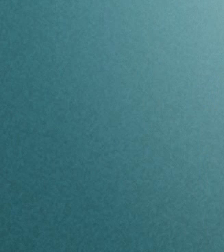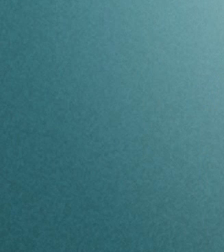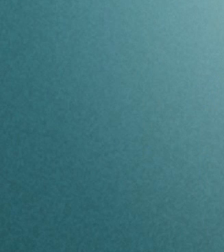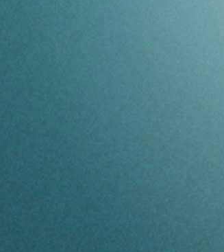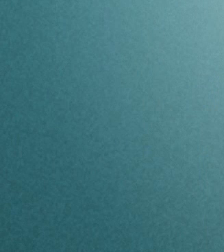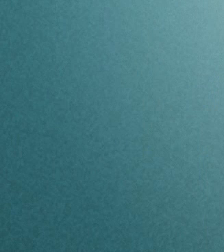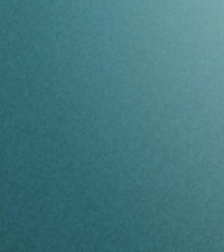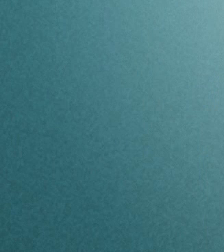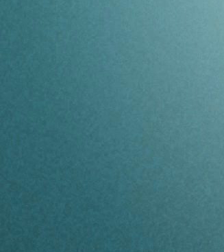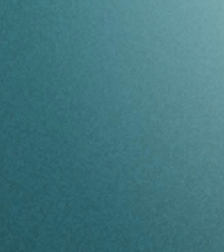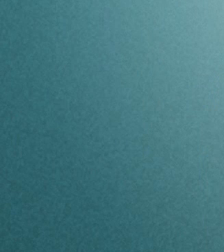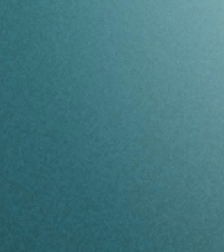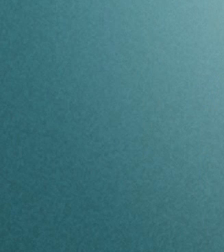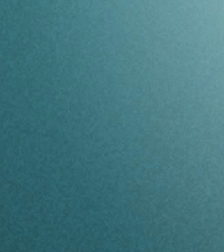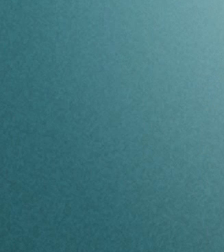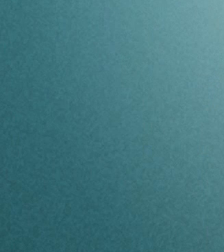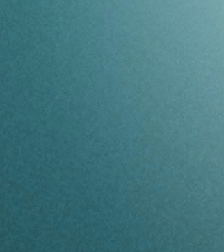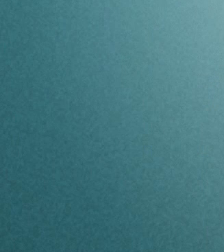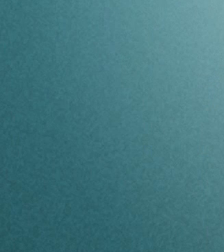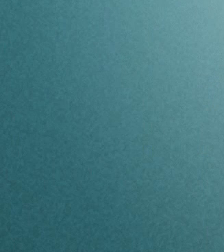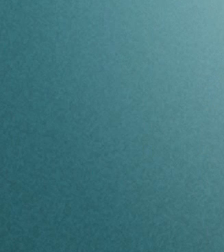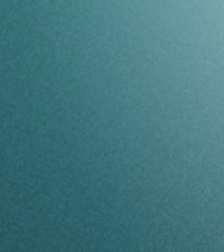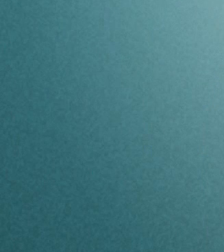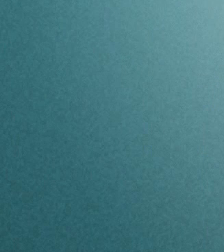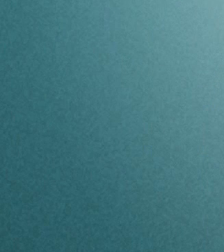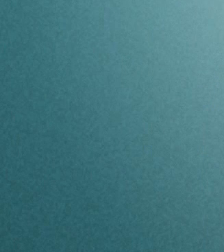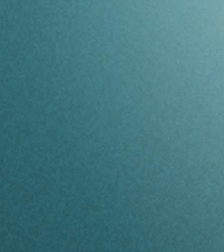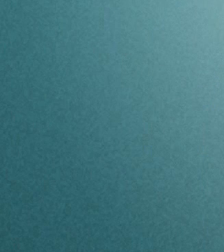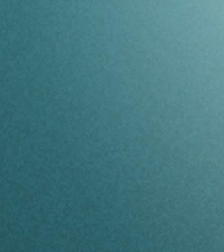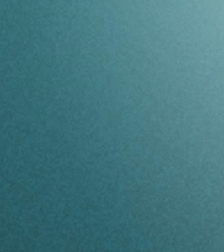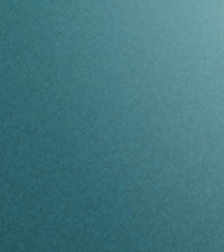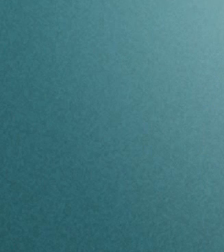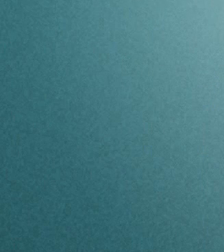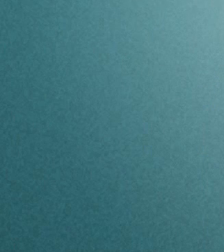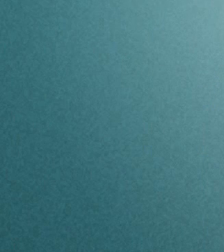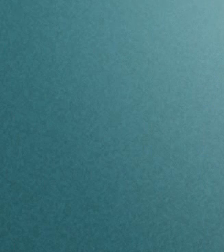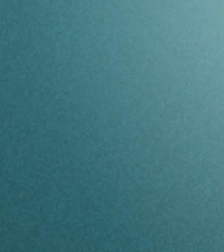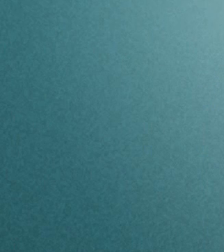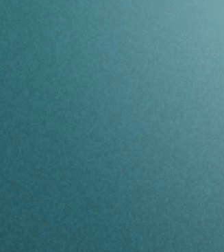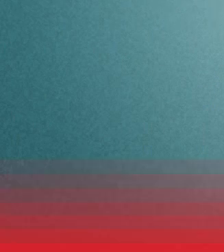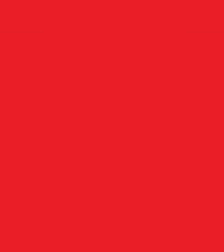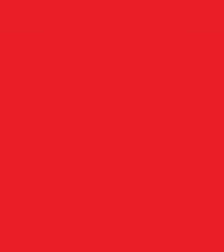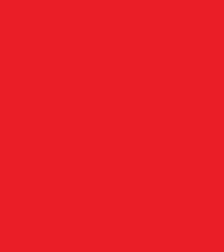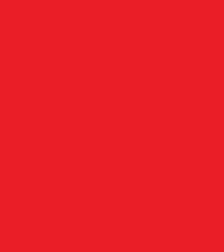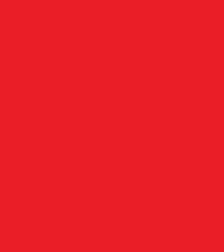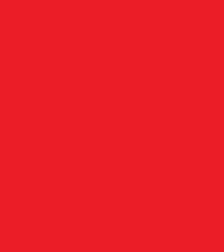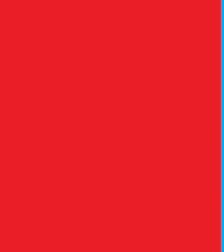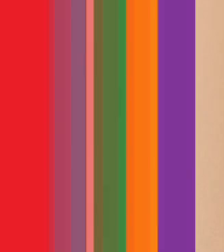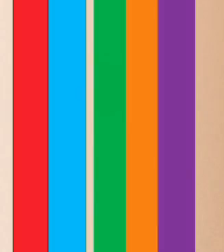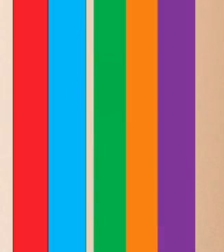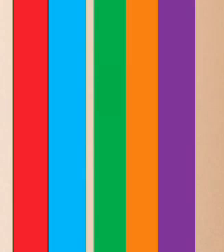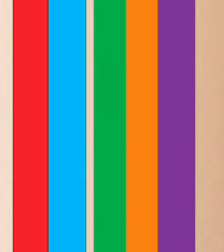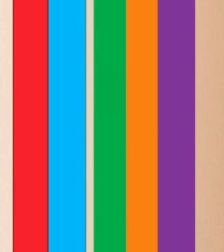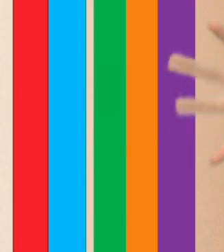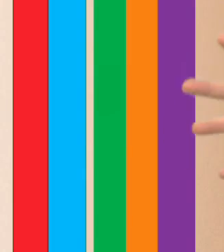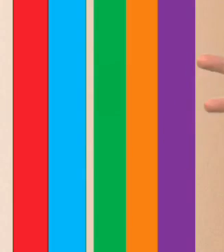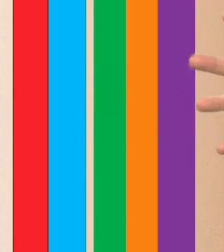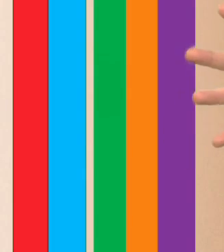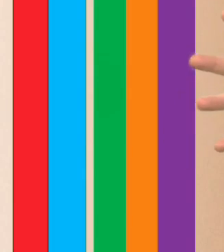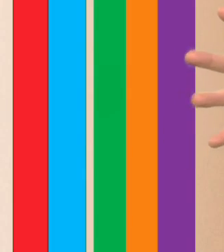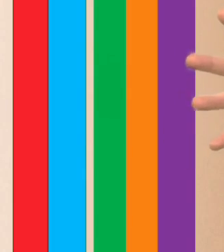In the future I want to meet my family and my mob in Yakandandra, New South Wales. My dream job is to Be a